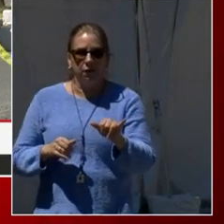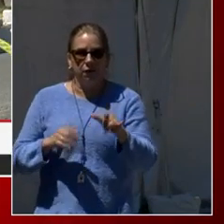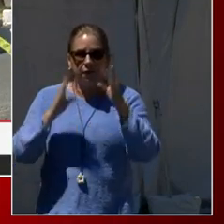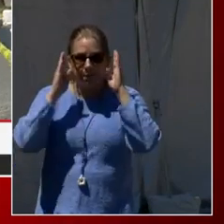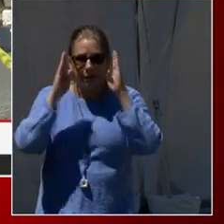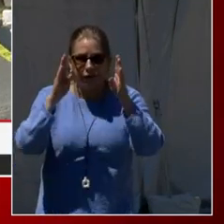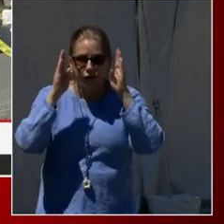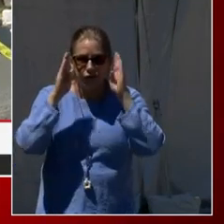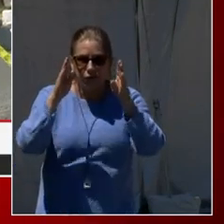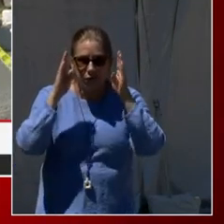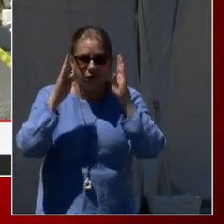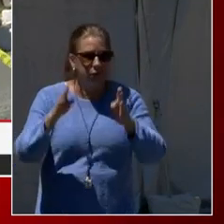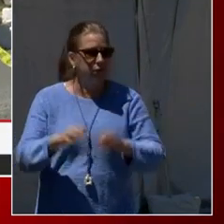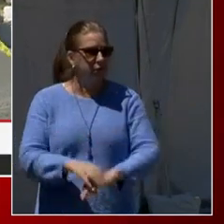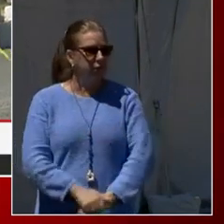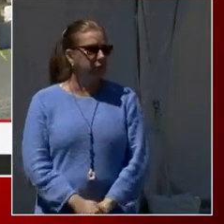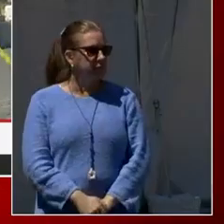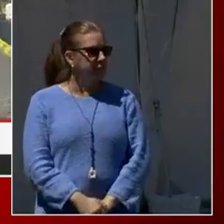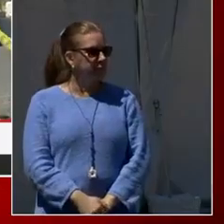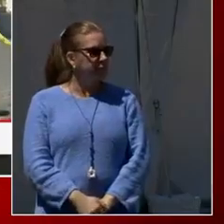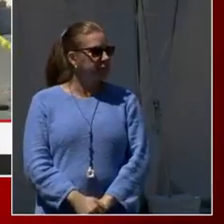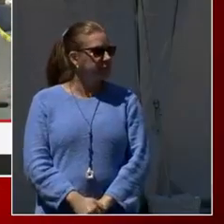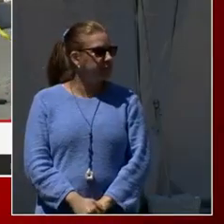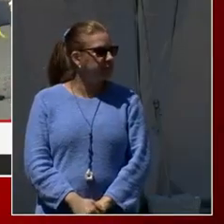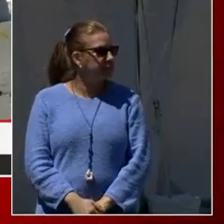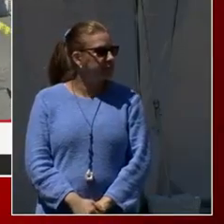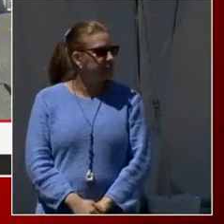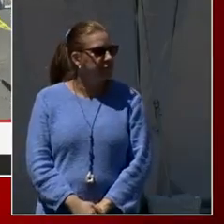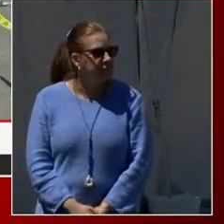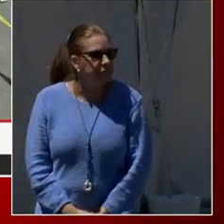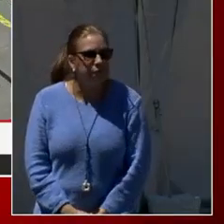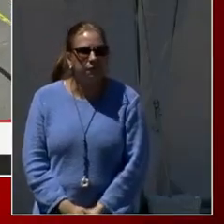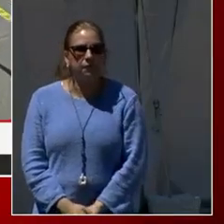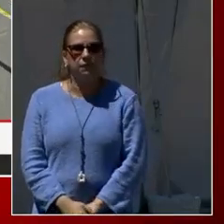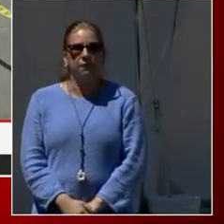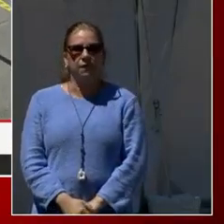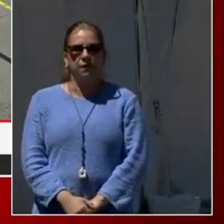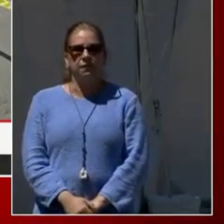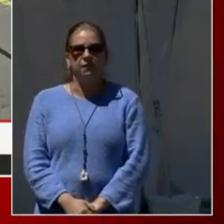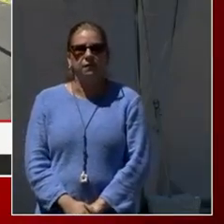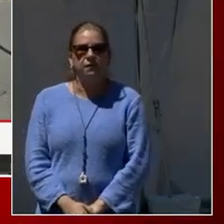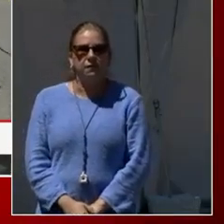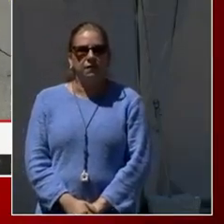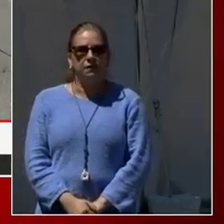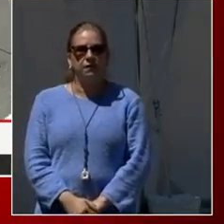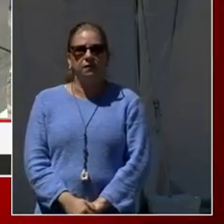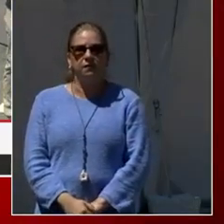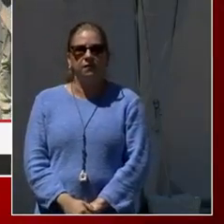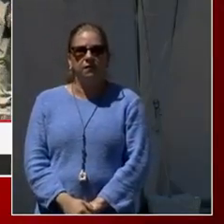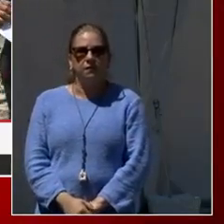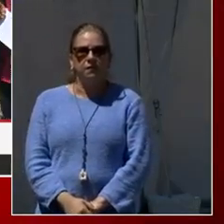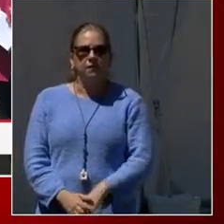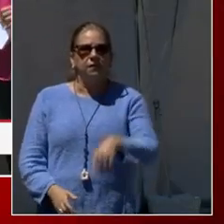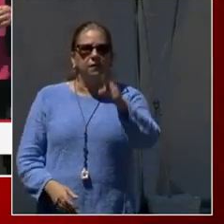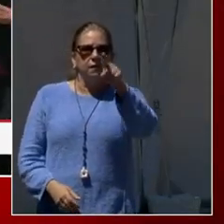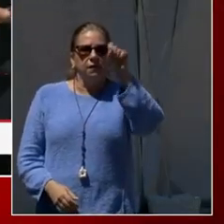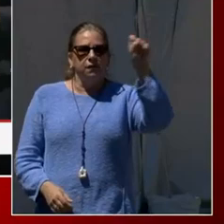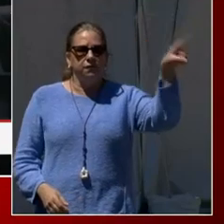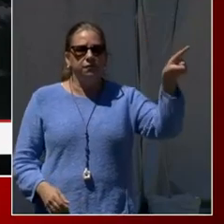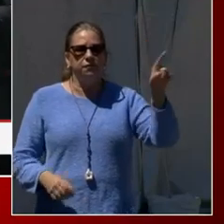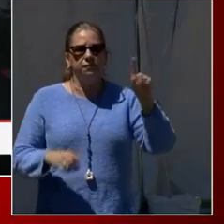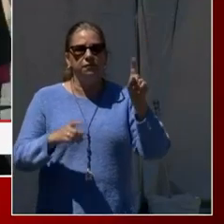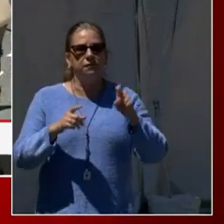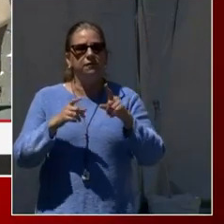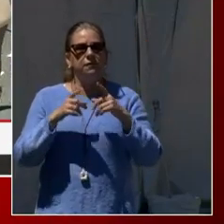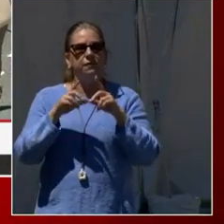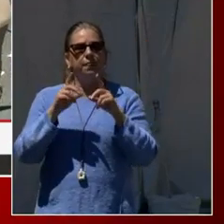listening. Yes, sir. Chief, why don't you stay up? Question about fire department response last night, and Sure. maybe Chief Dean can answer